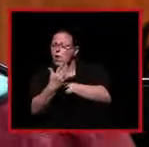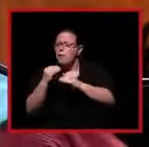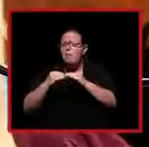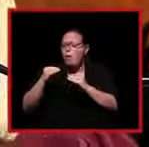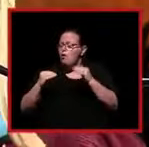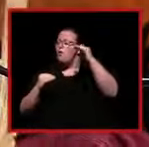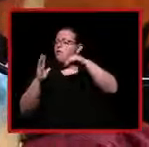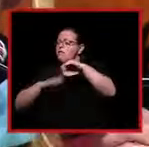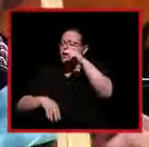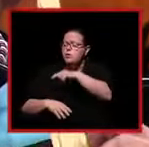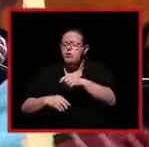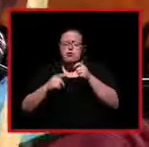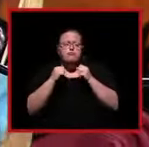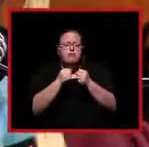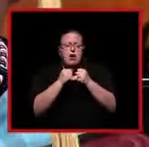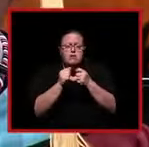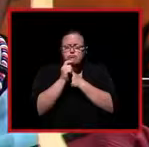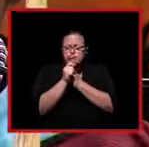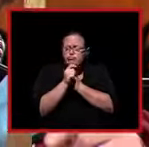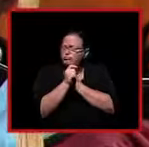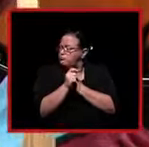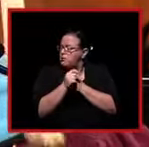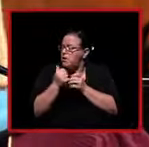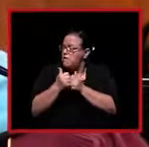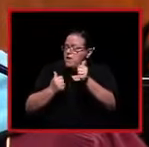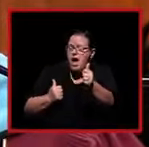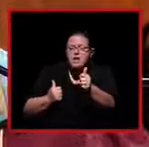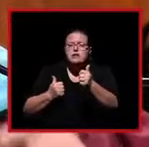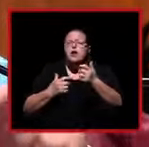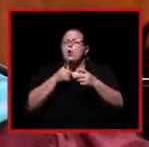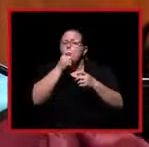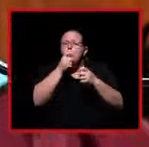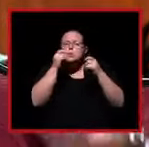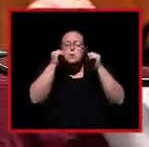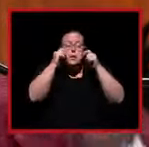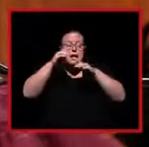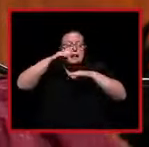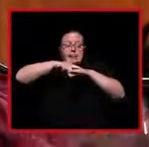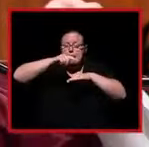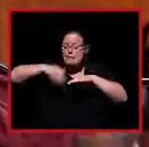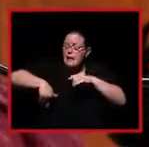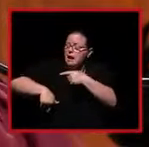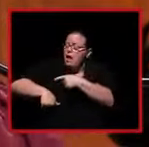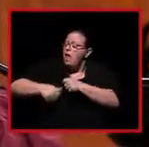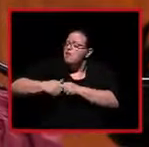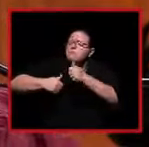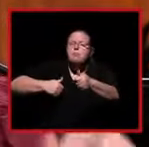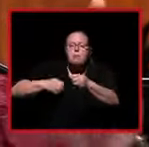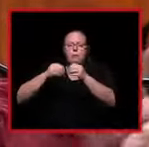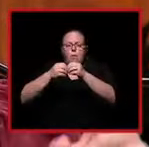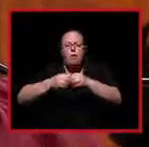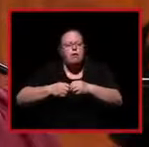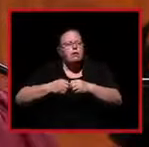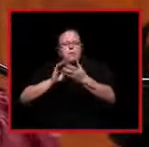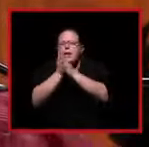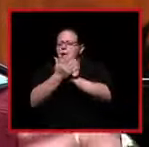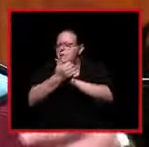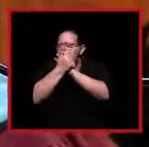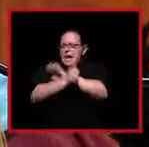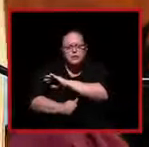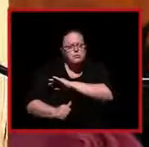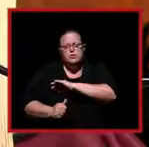work faster, and stay up later than everyone else working at it. Become the expert in it. Don't